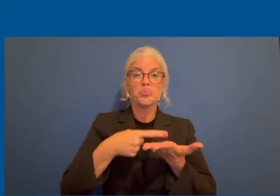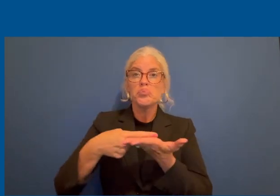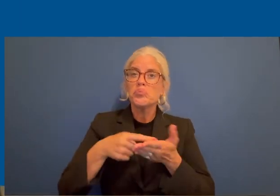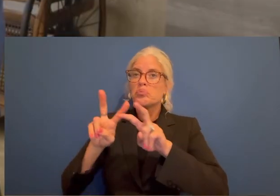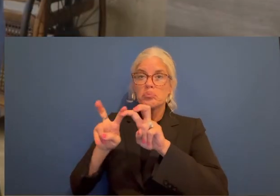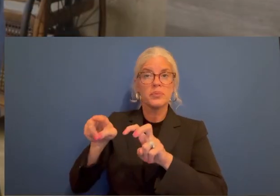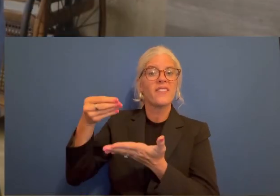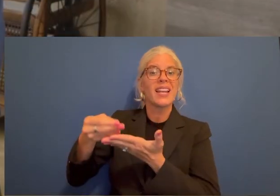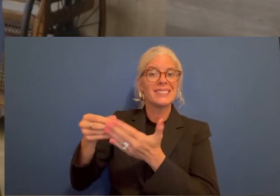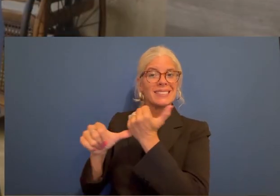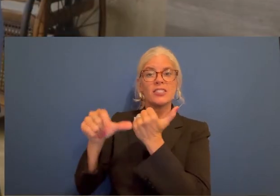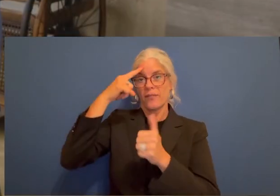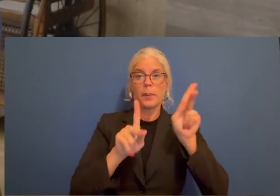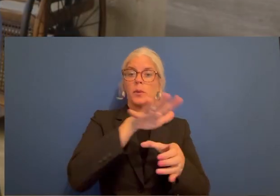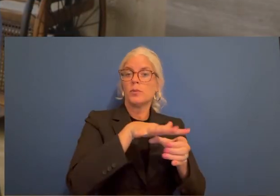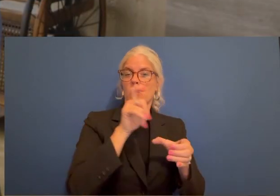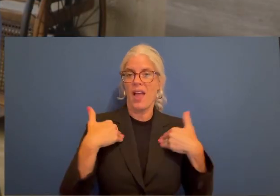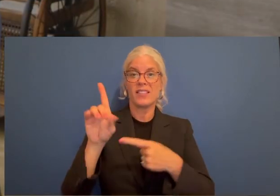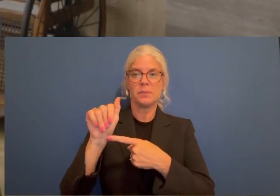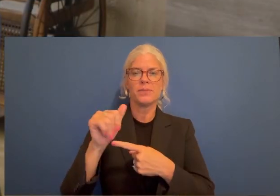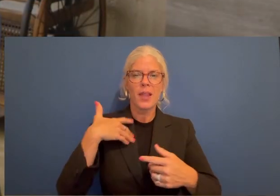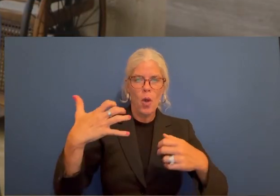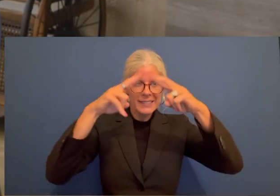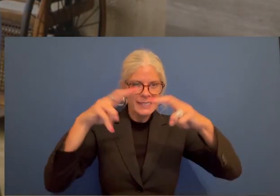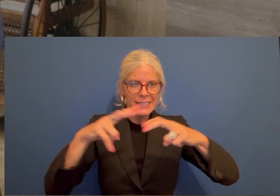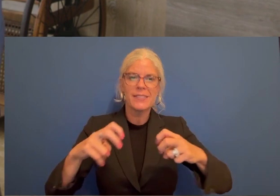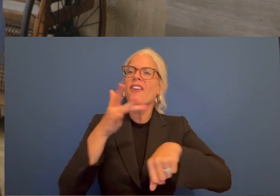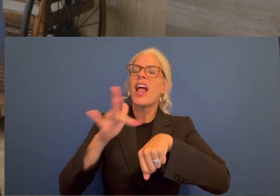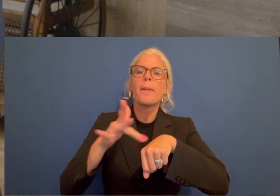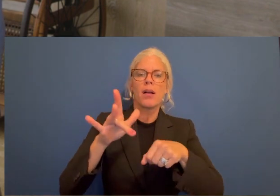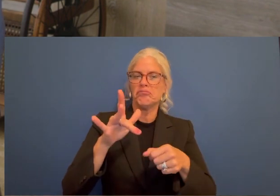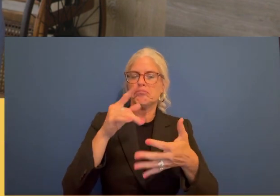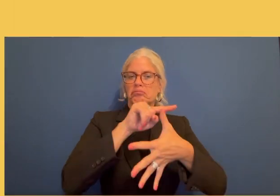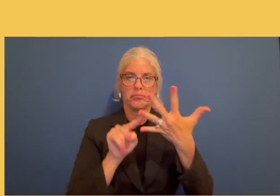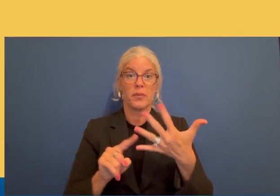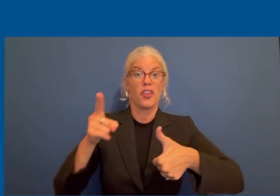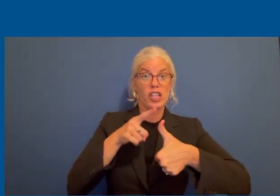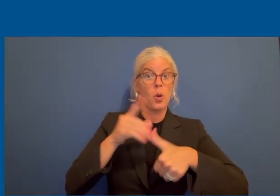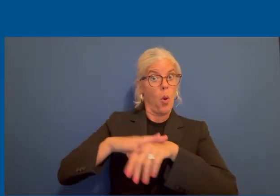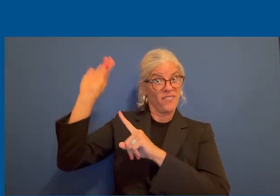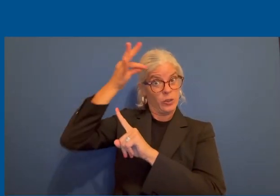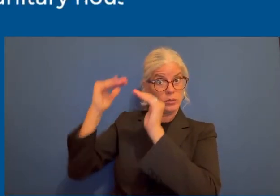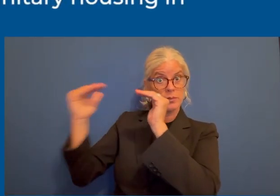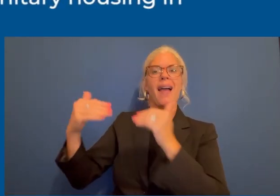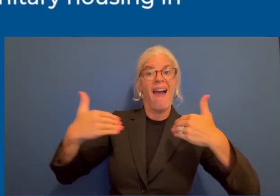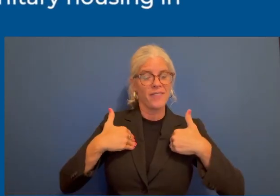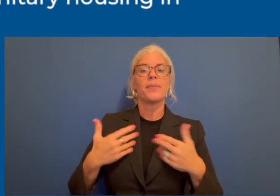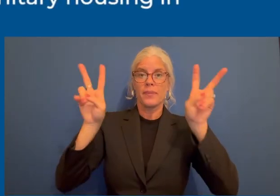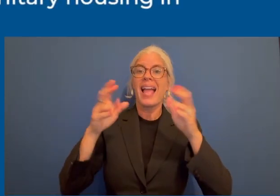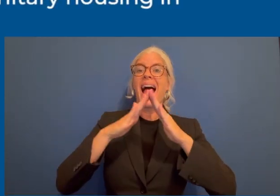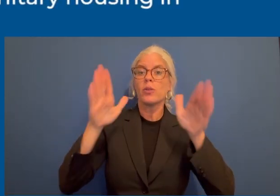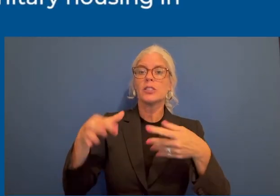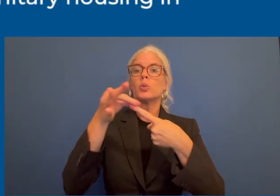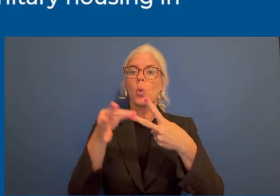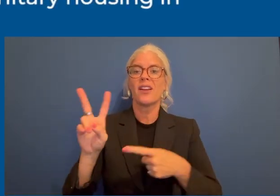As we explore financial assistance for individuals with disabilities, let's break down the available options. First, on the